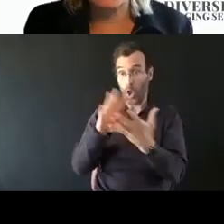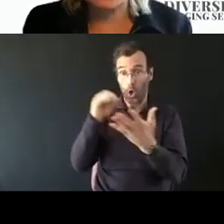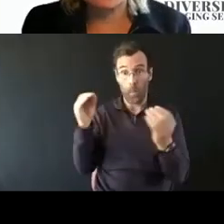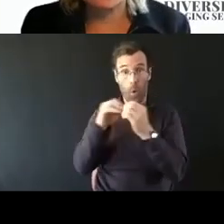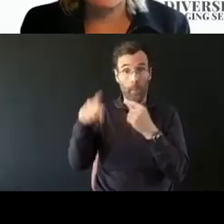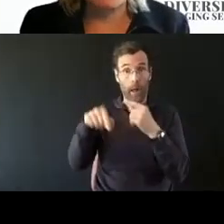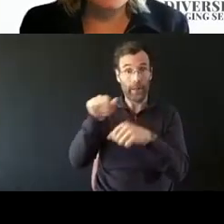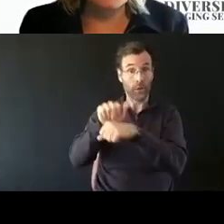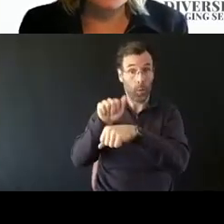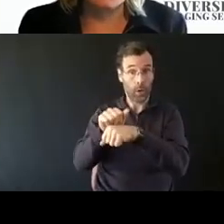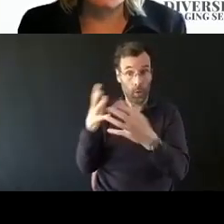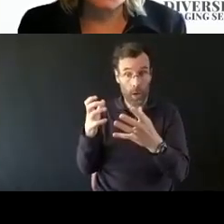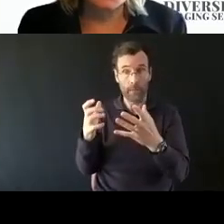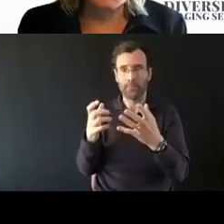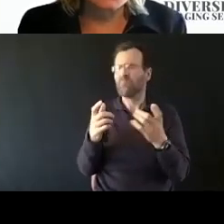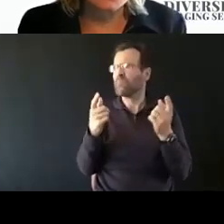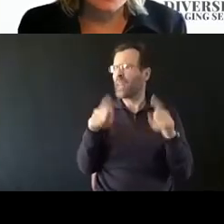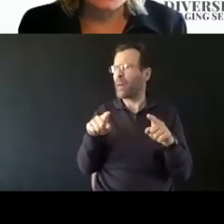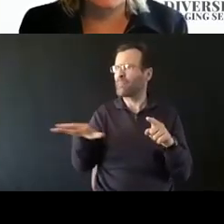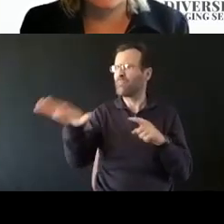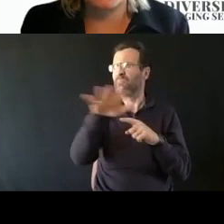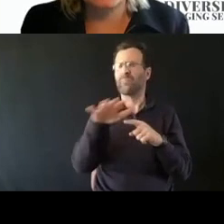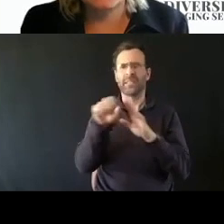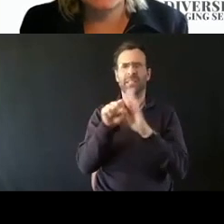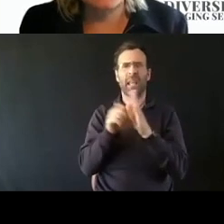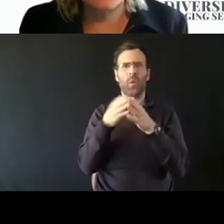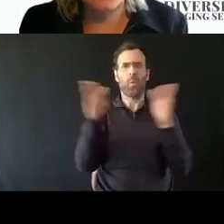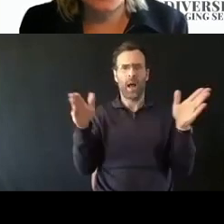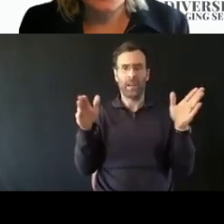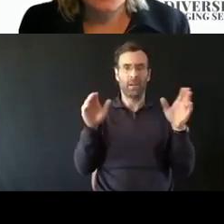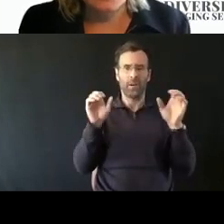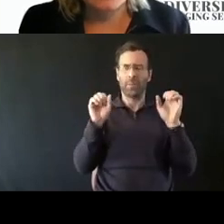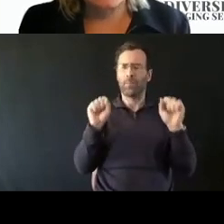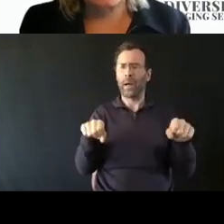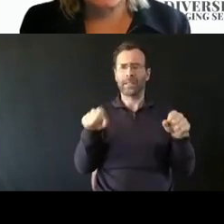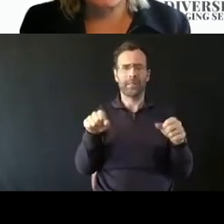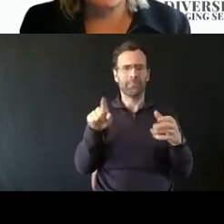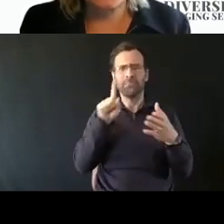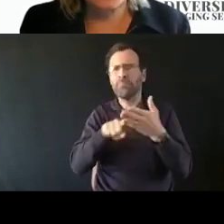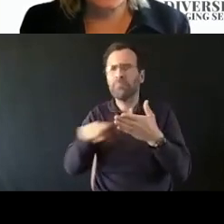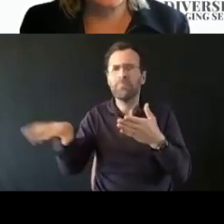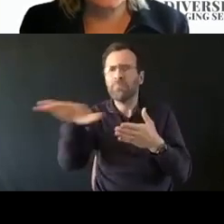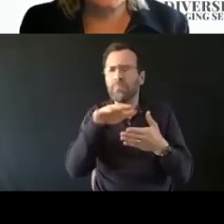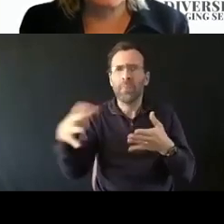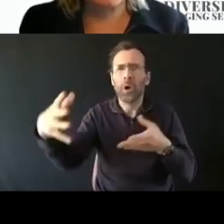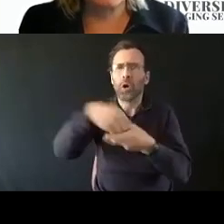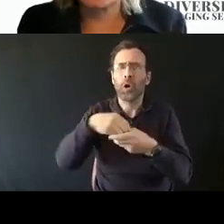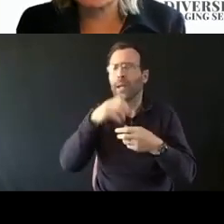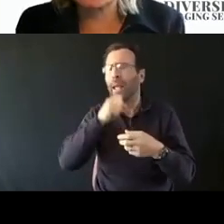work happening regionally or statewide, or possibly explore incorporating